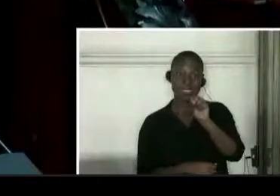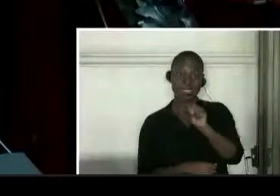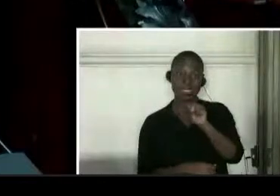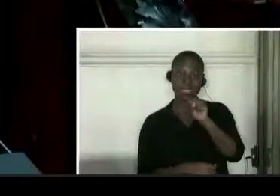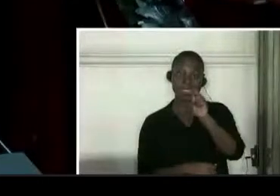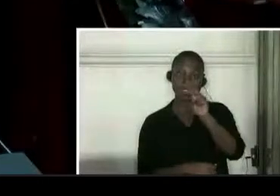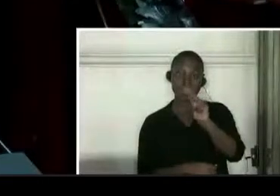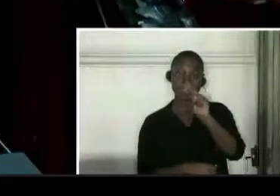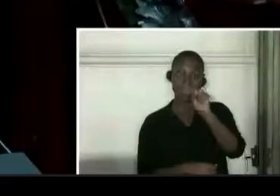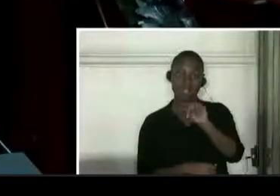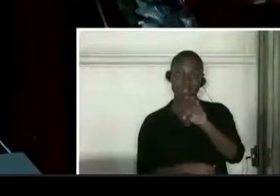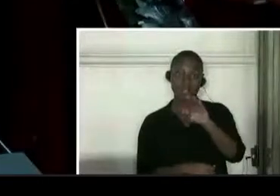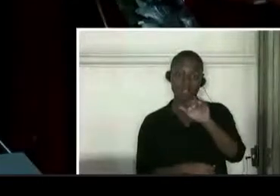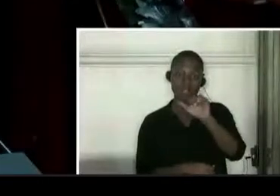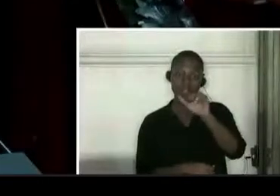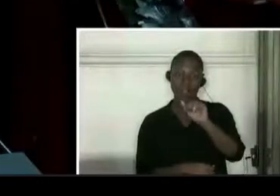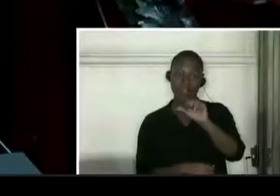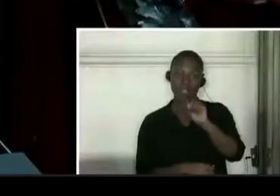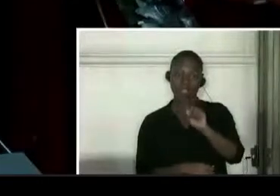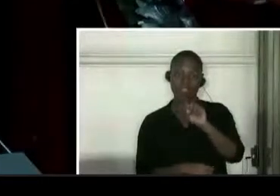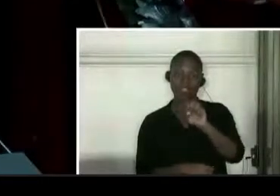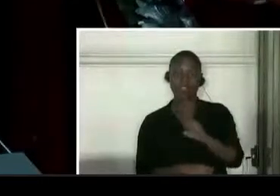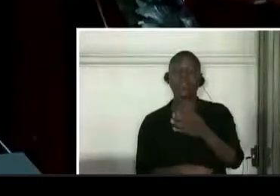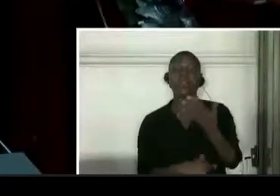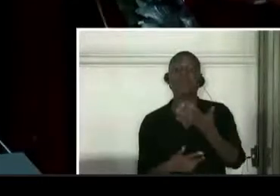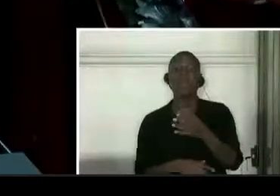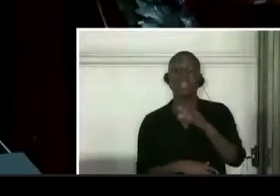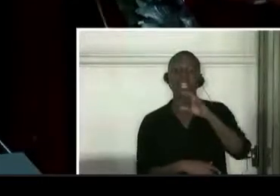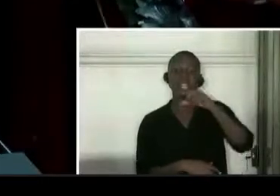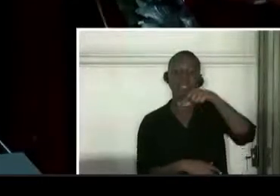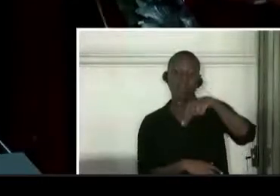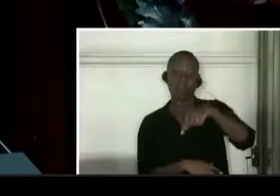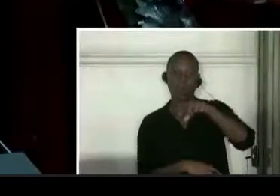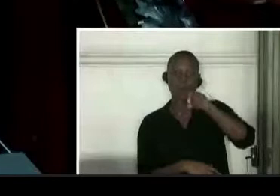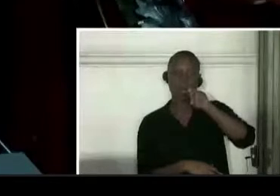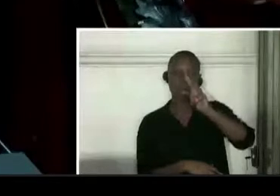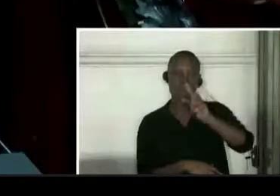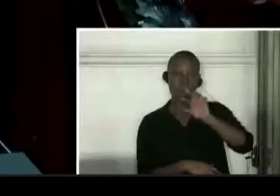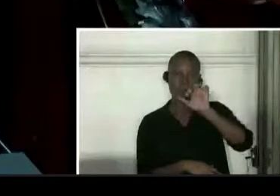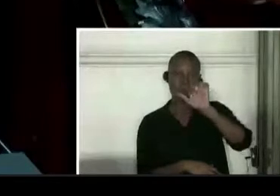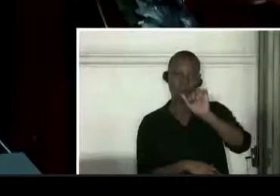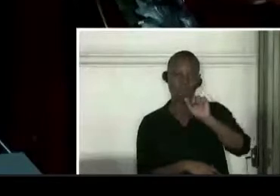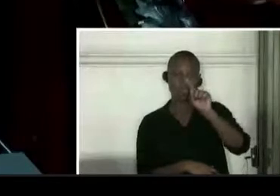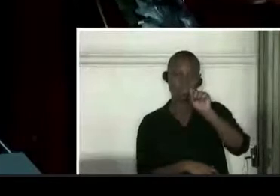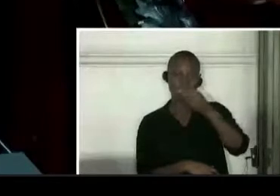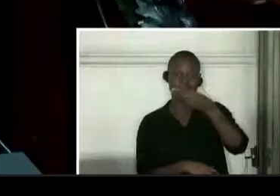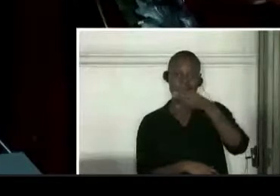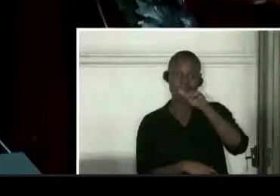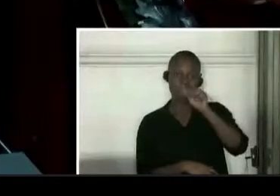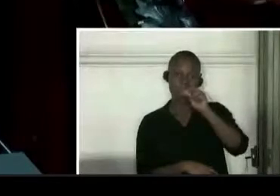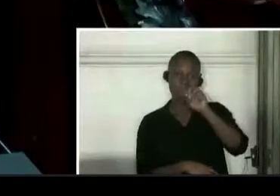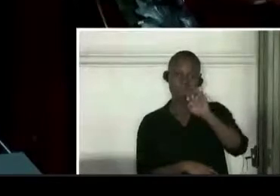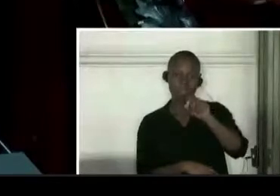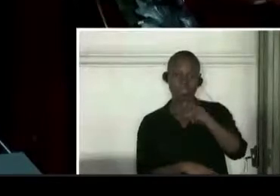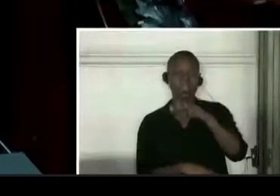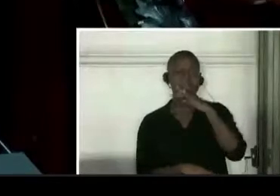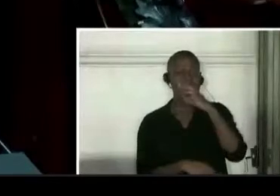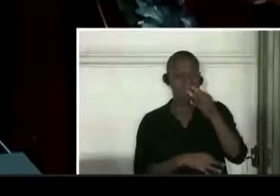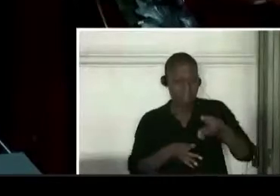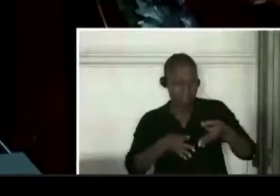ngokuthi kwaGqwathaza. We had two mud flats that for years were not even